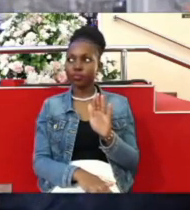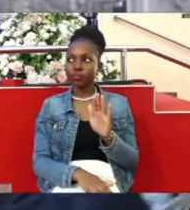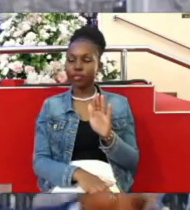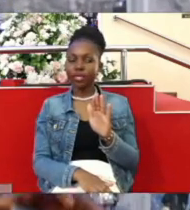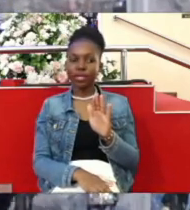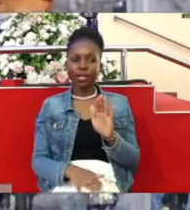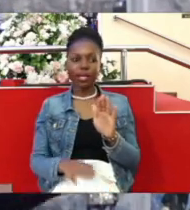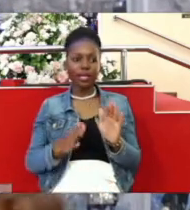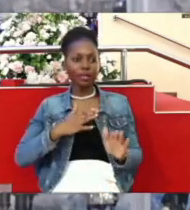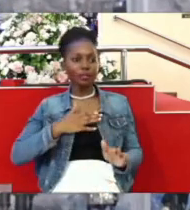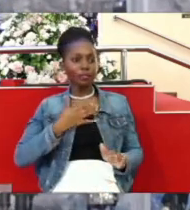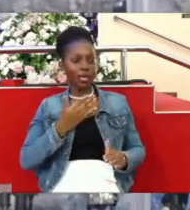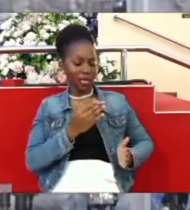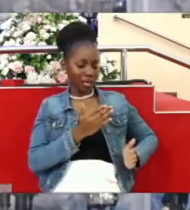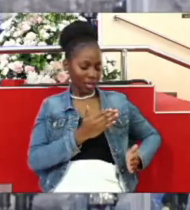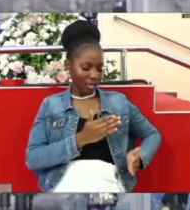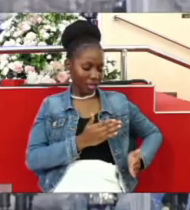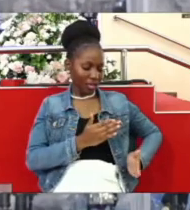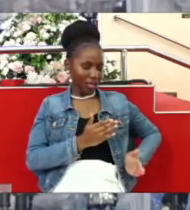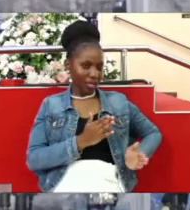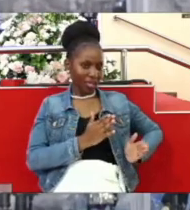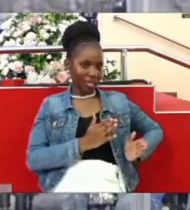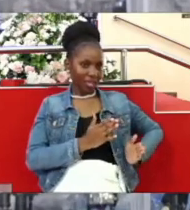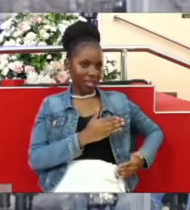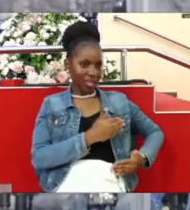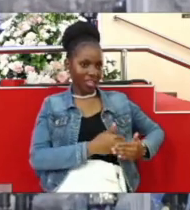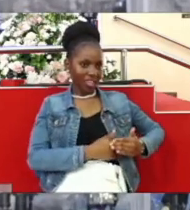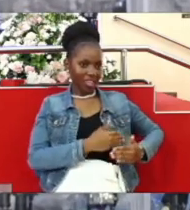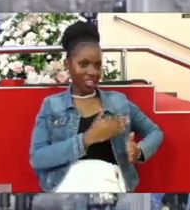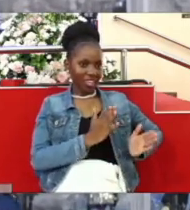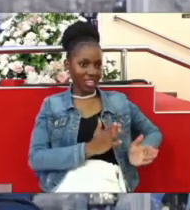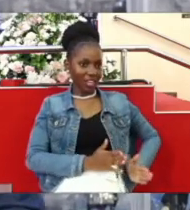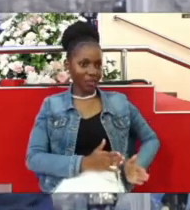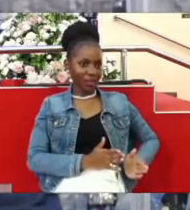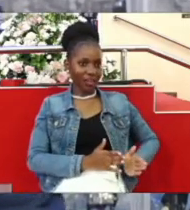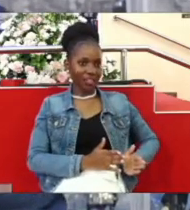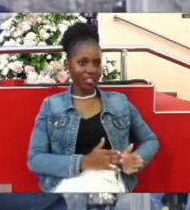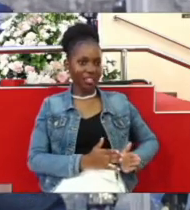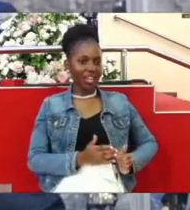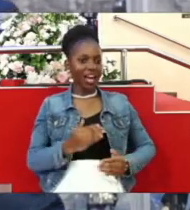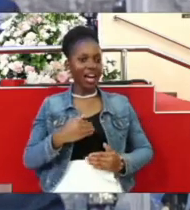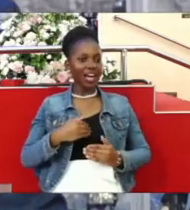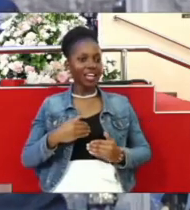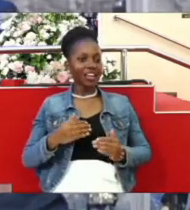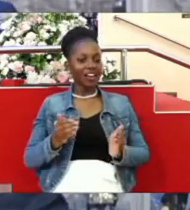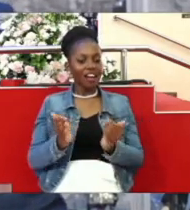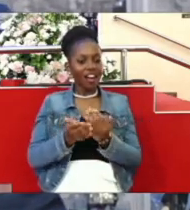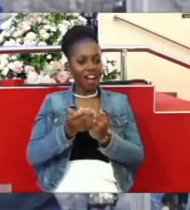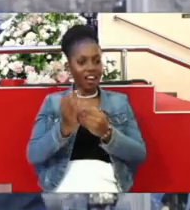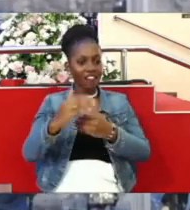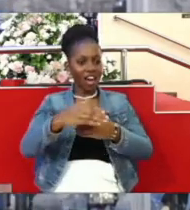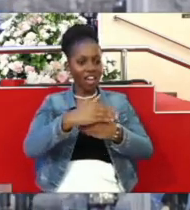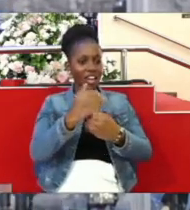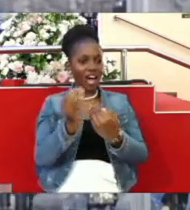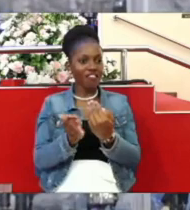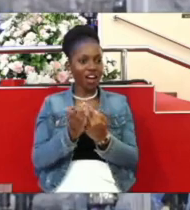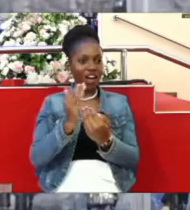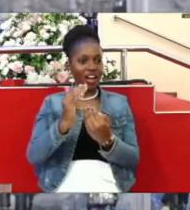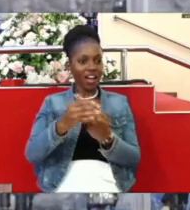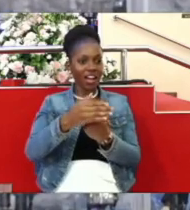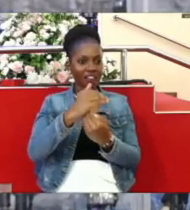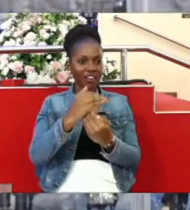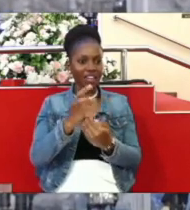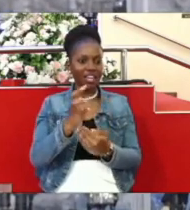for stones and covered the well. Na yule jirani wetu akaenda kutafuta mawe akakuja akafunika kisima. Maybe they thought